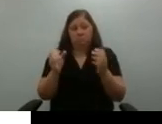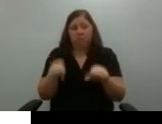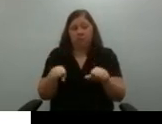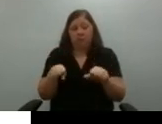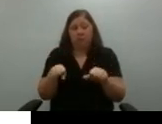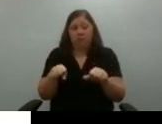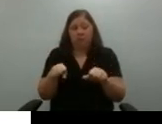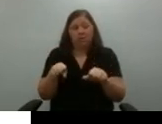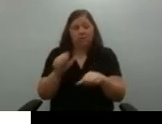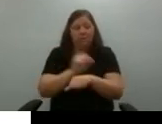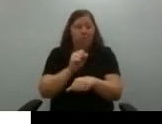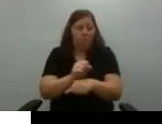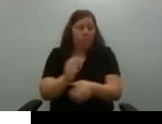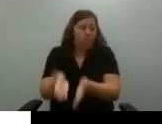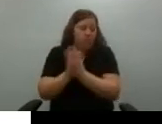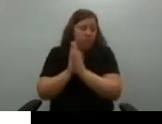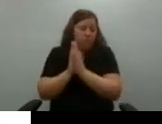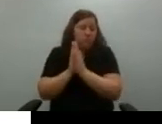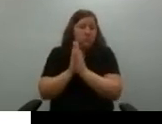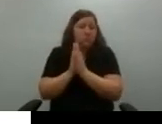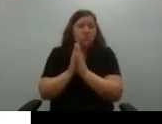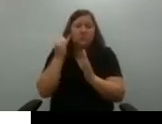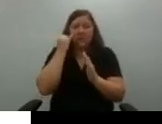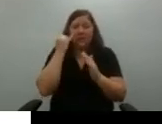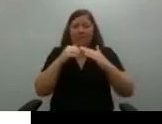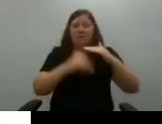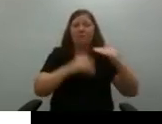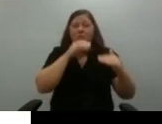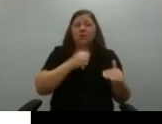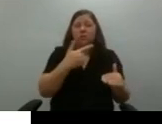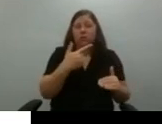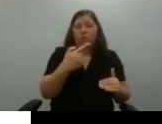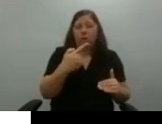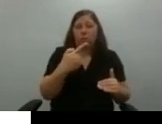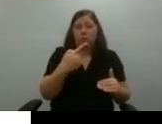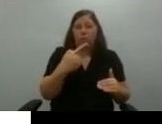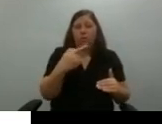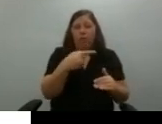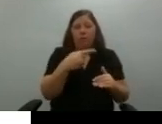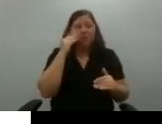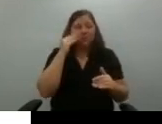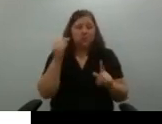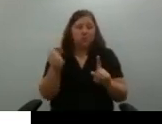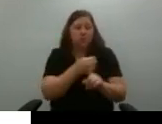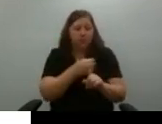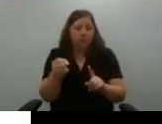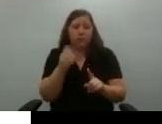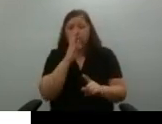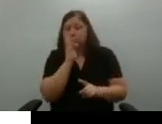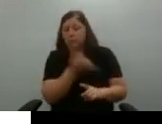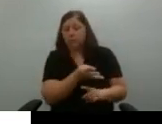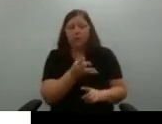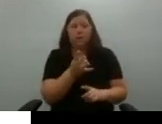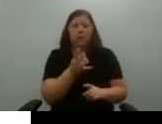your employer. If you are under the age of 21 and have been abused, abandoned, or neglected by one or